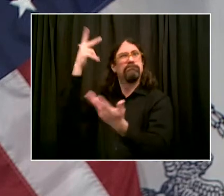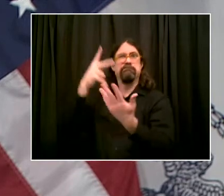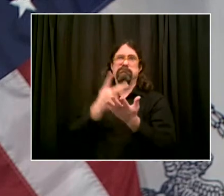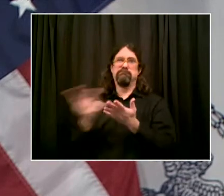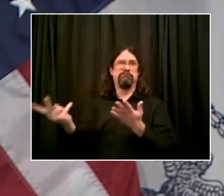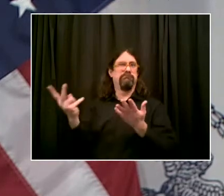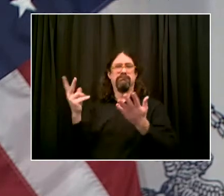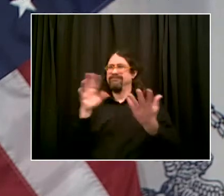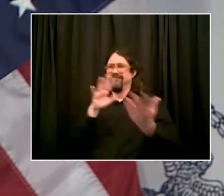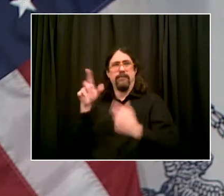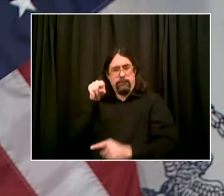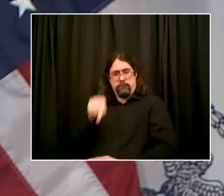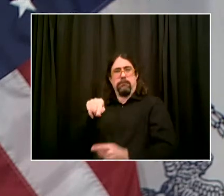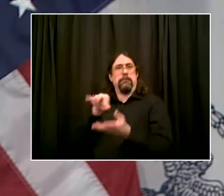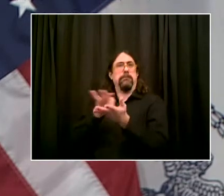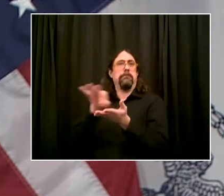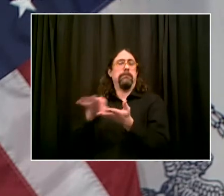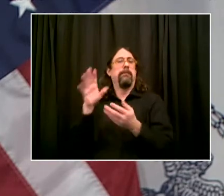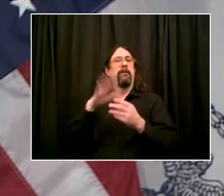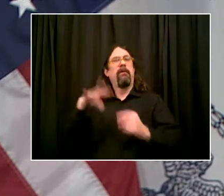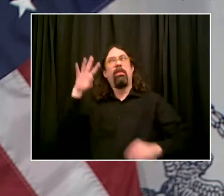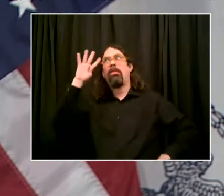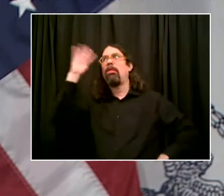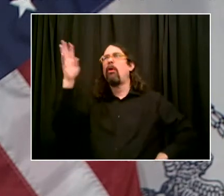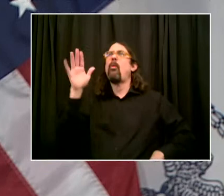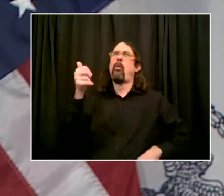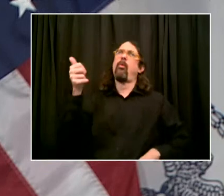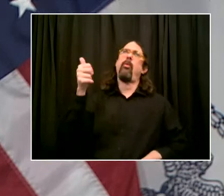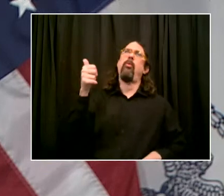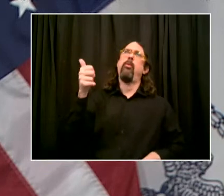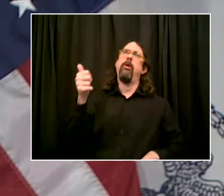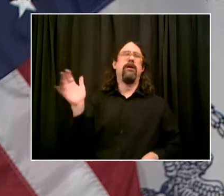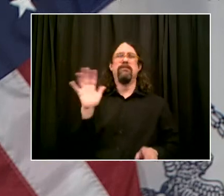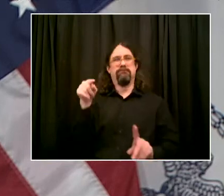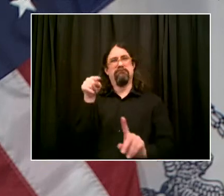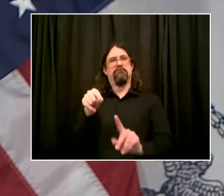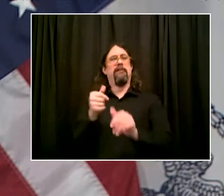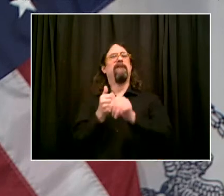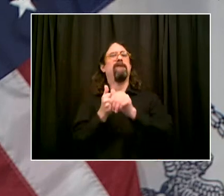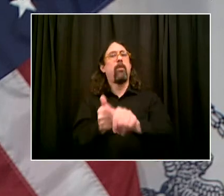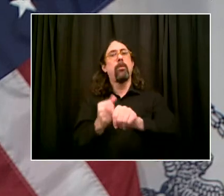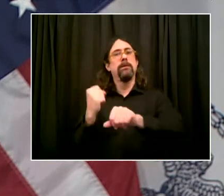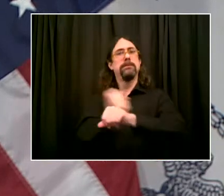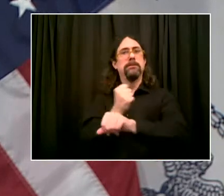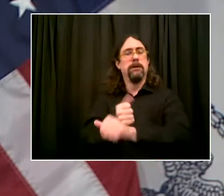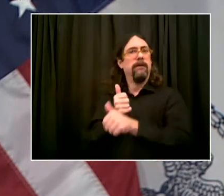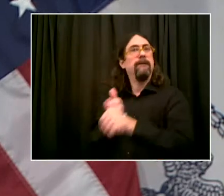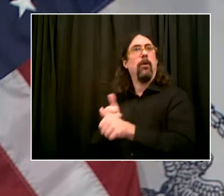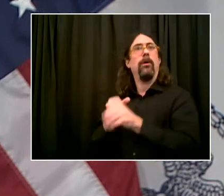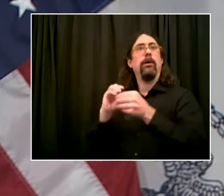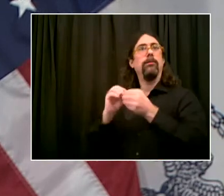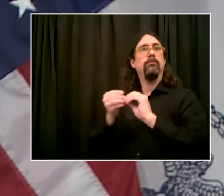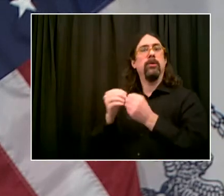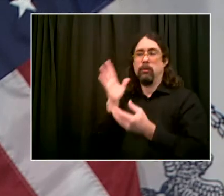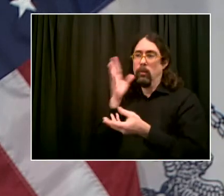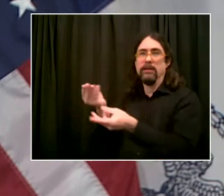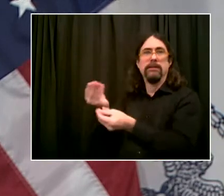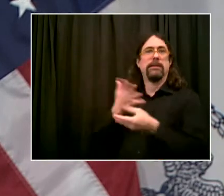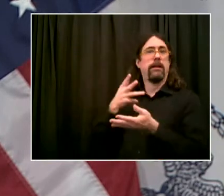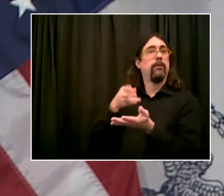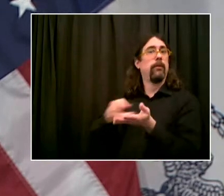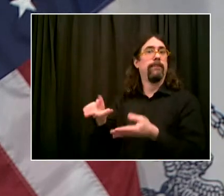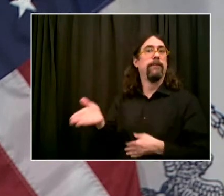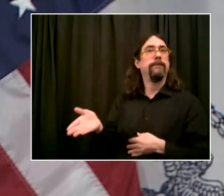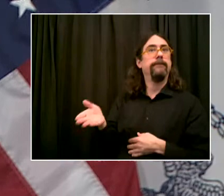that's great. But if we see other areas where it's not moving, we'll move additional efforts. Just like we did with the hyper-local testing effort